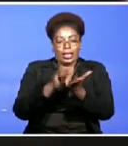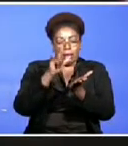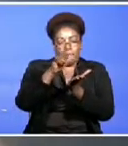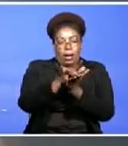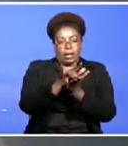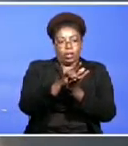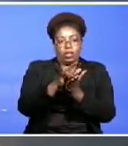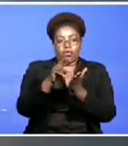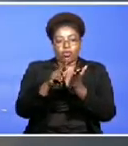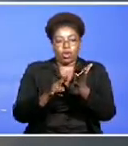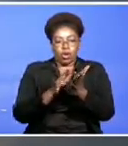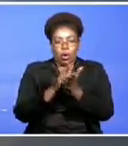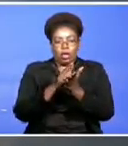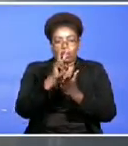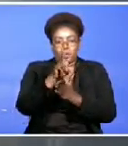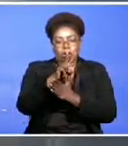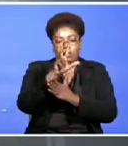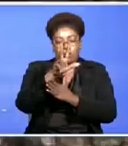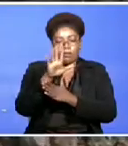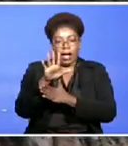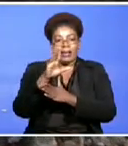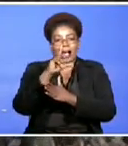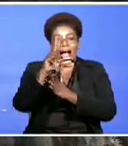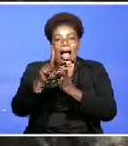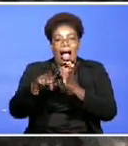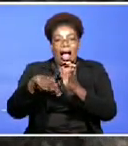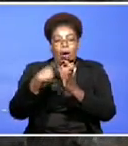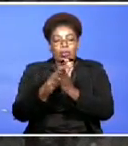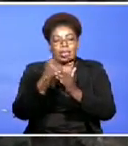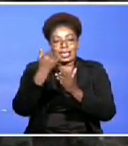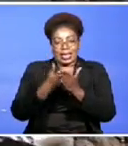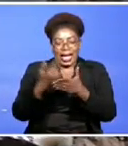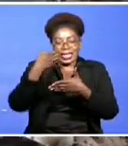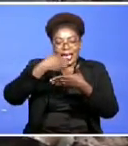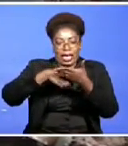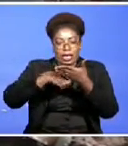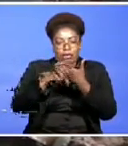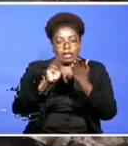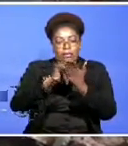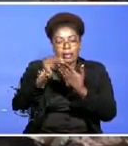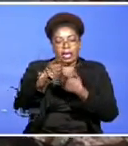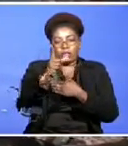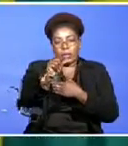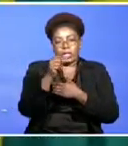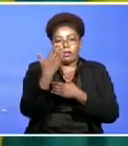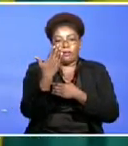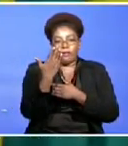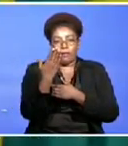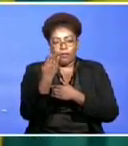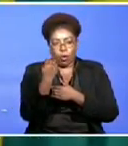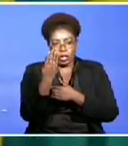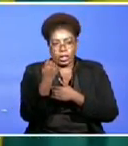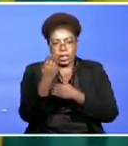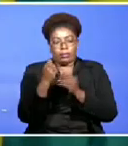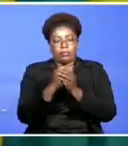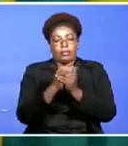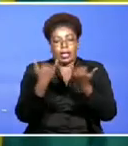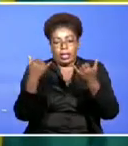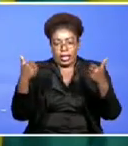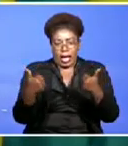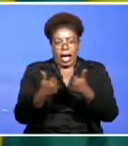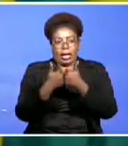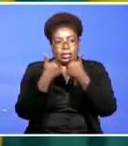only recorded 250 flying hours and that his last log entry was made in 2014. The role of the accident